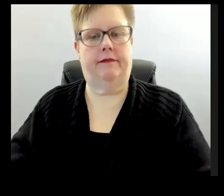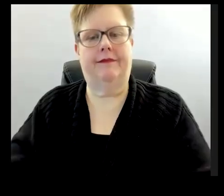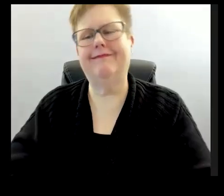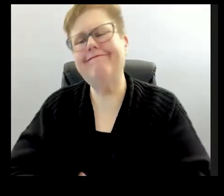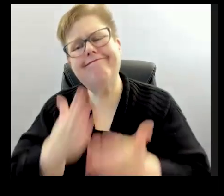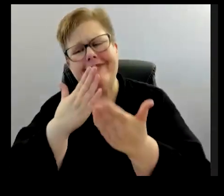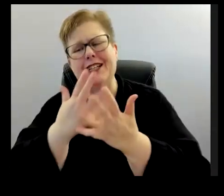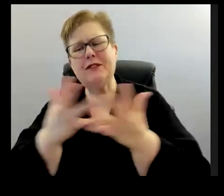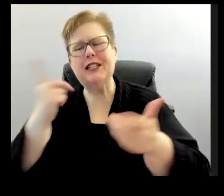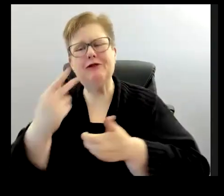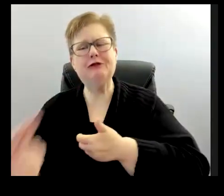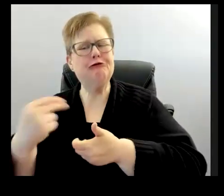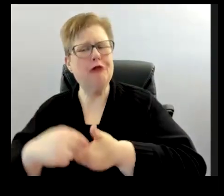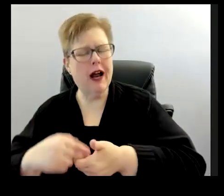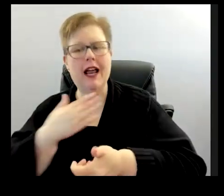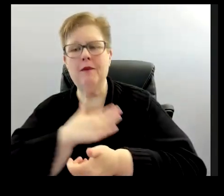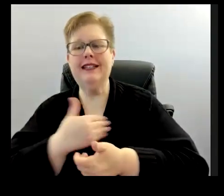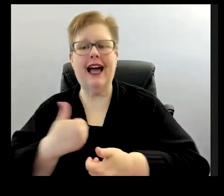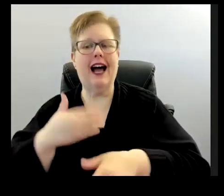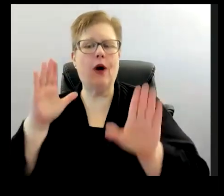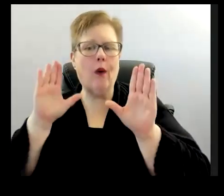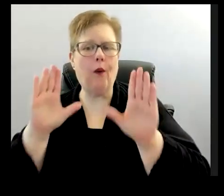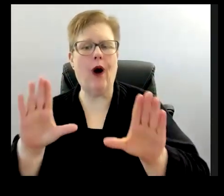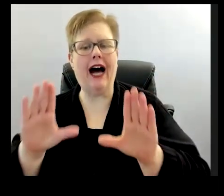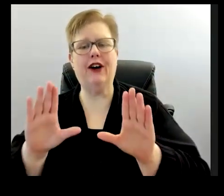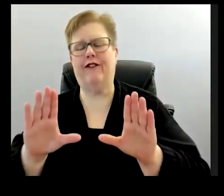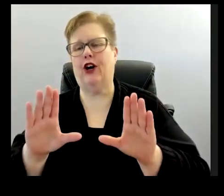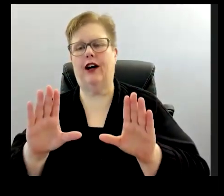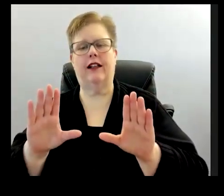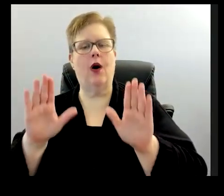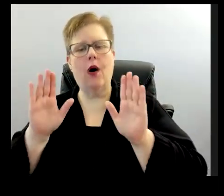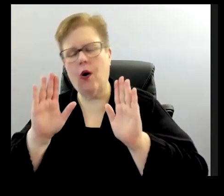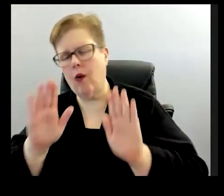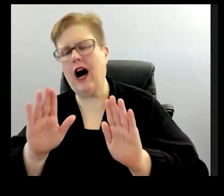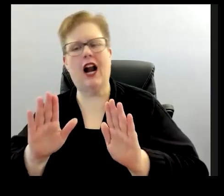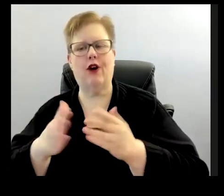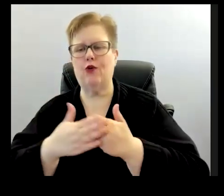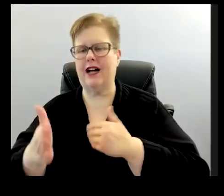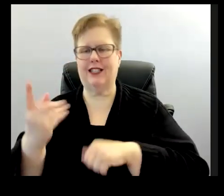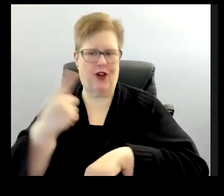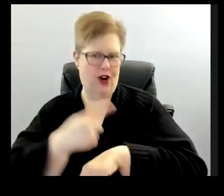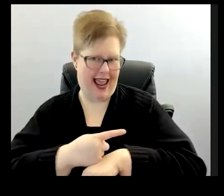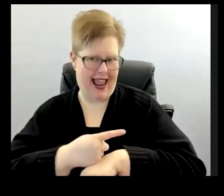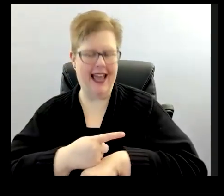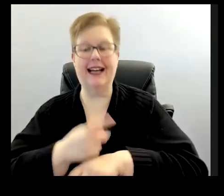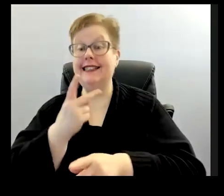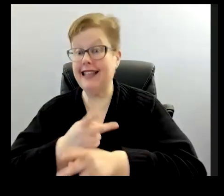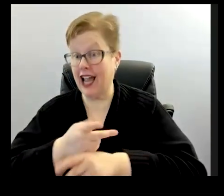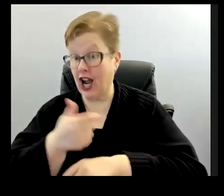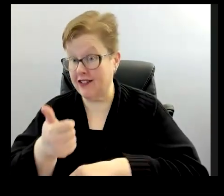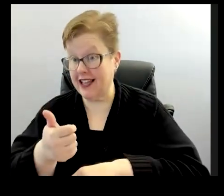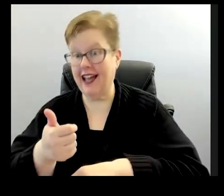Thank you so much for joining us. Please have a wonderful, wonderful rest of your day. Take